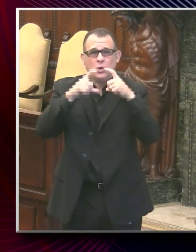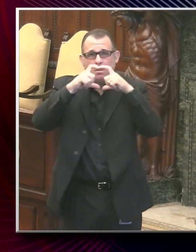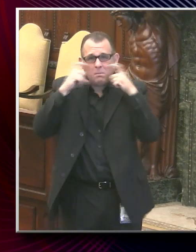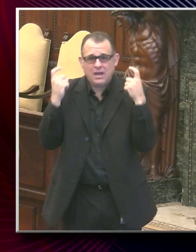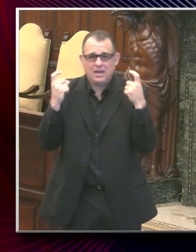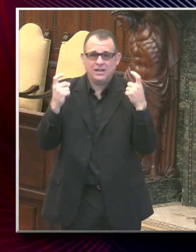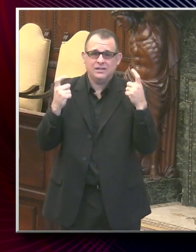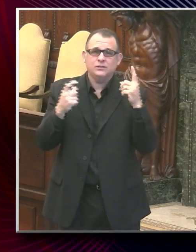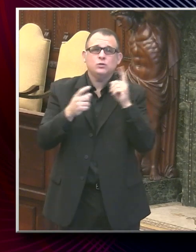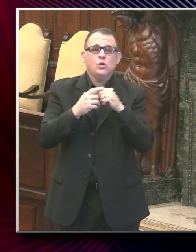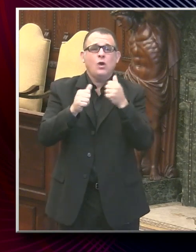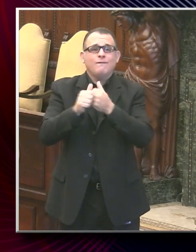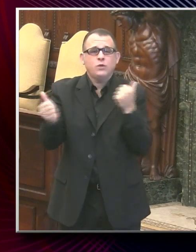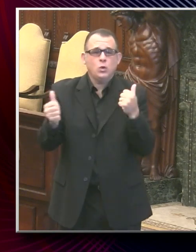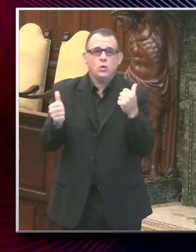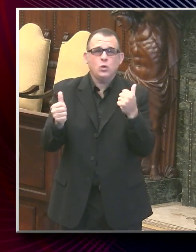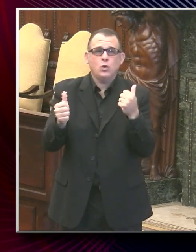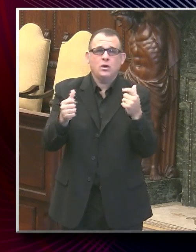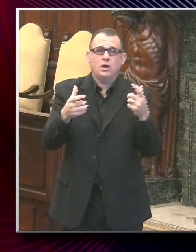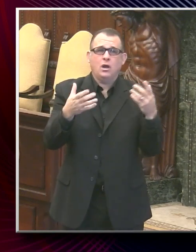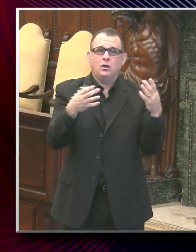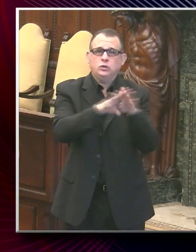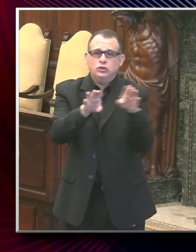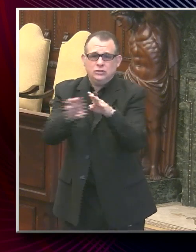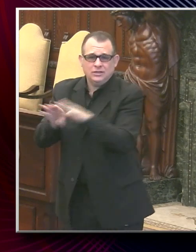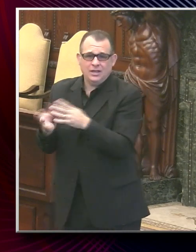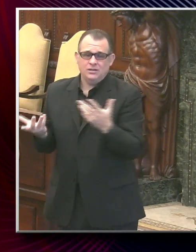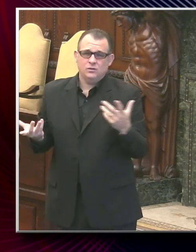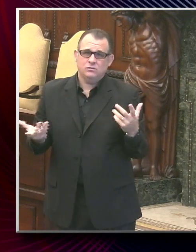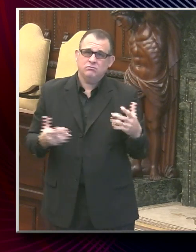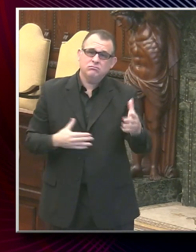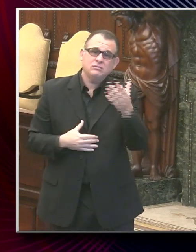others. Thanks a lot. For more information, go to